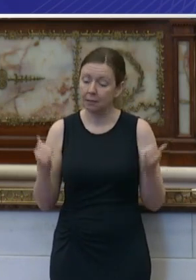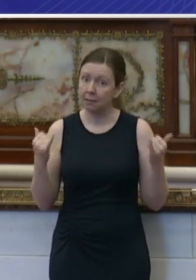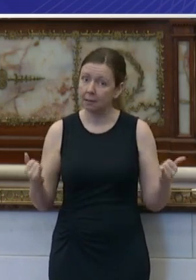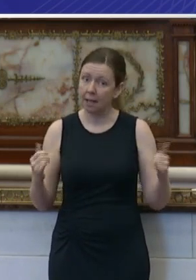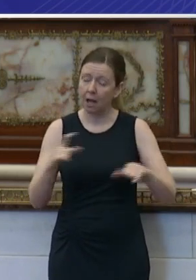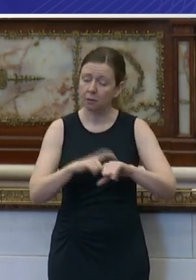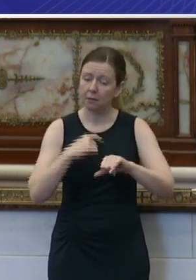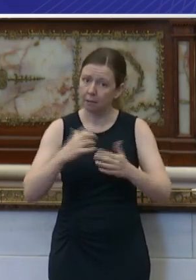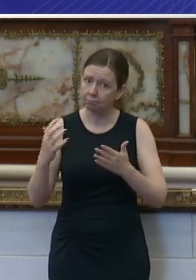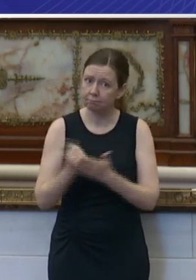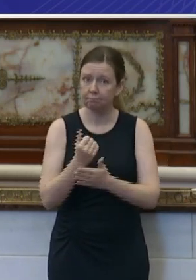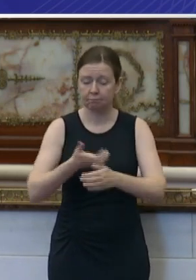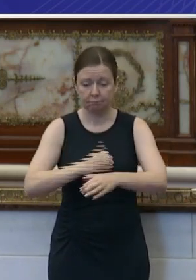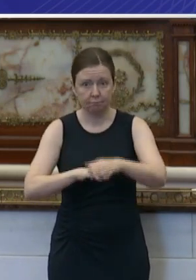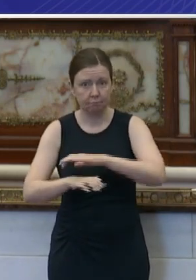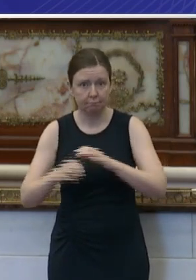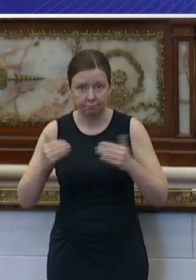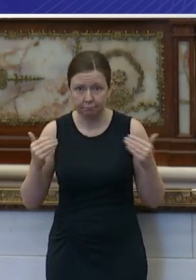that we step up